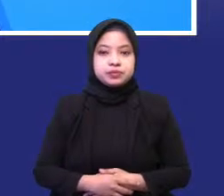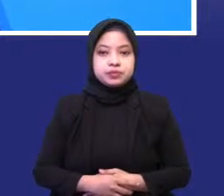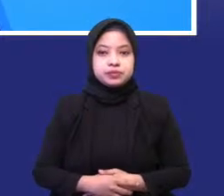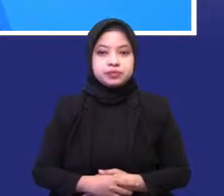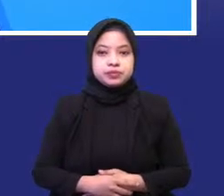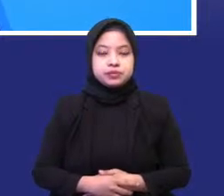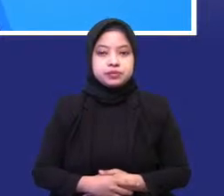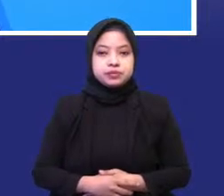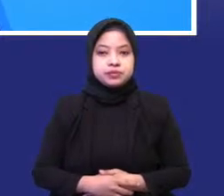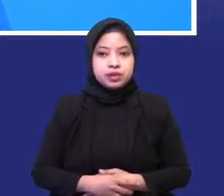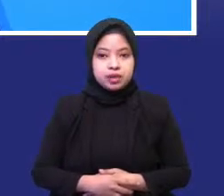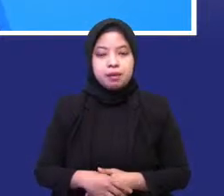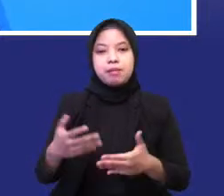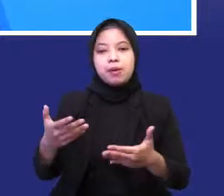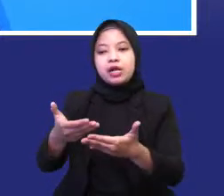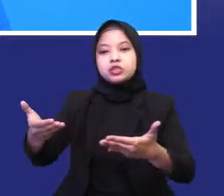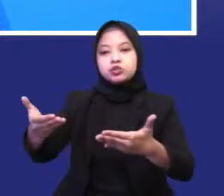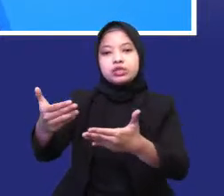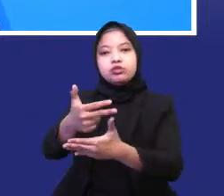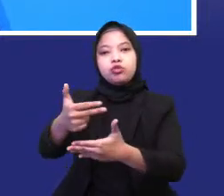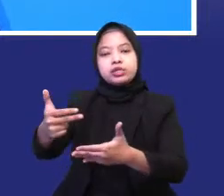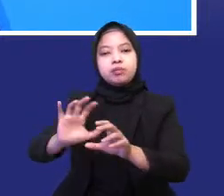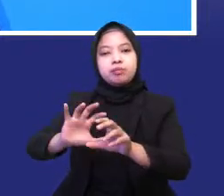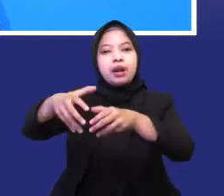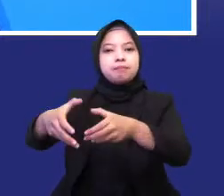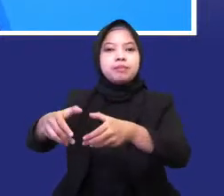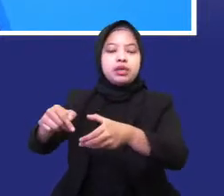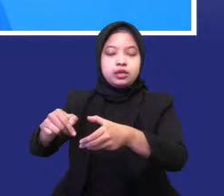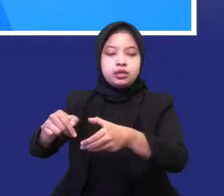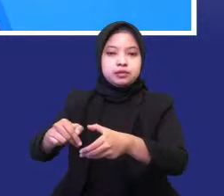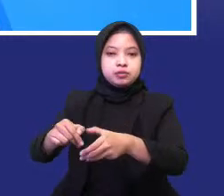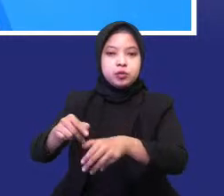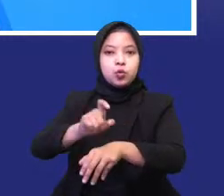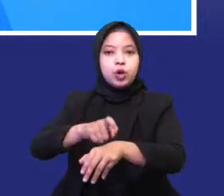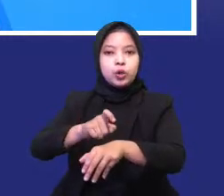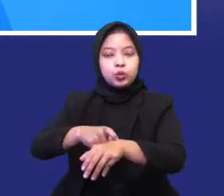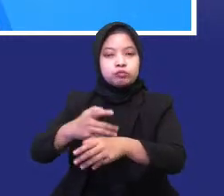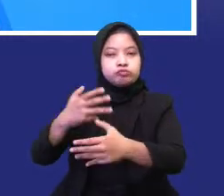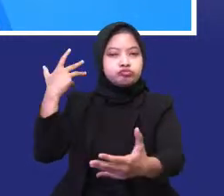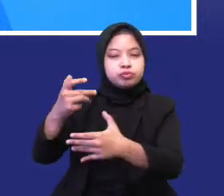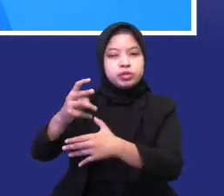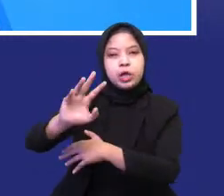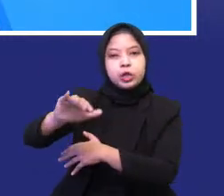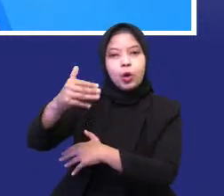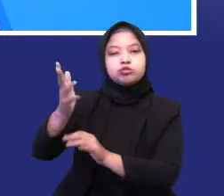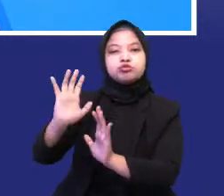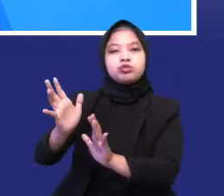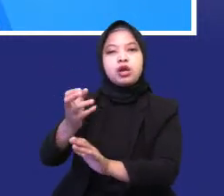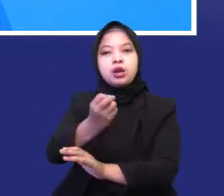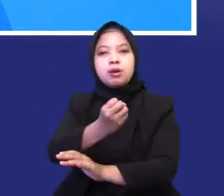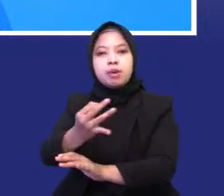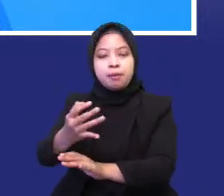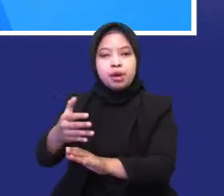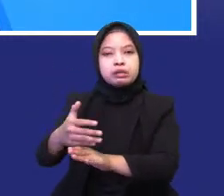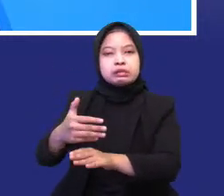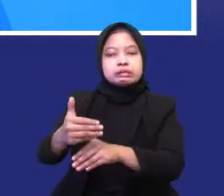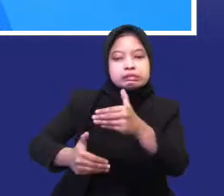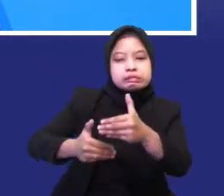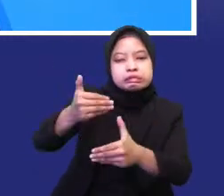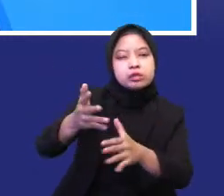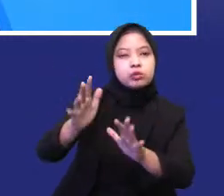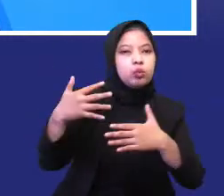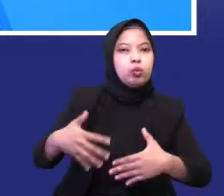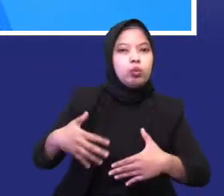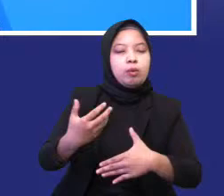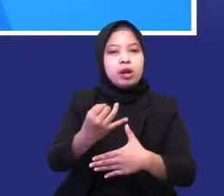the current conditions of COVID-19 in Indonesia has improved after previously being affected by the third spike amid